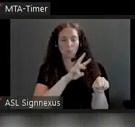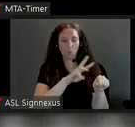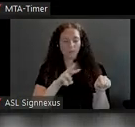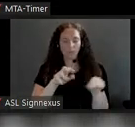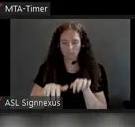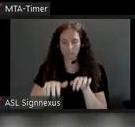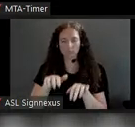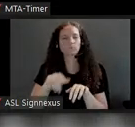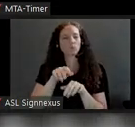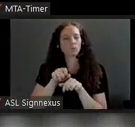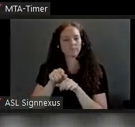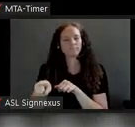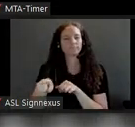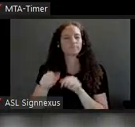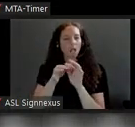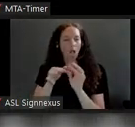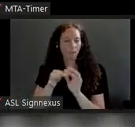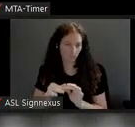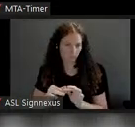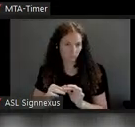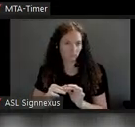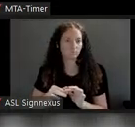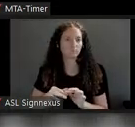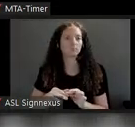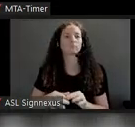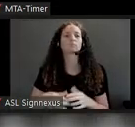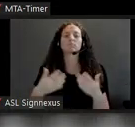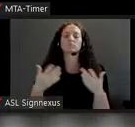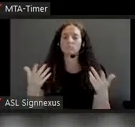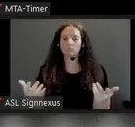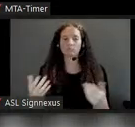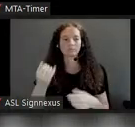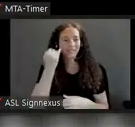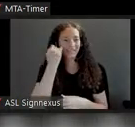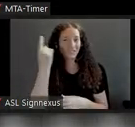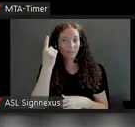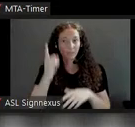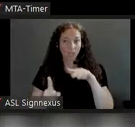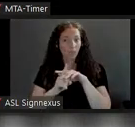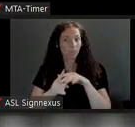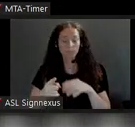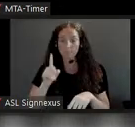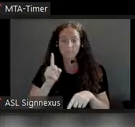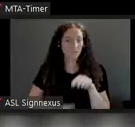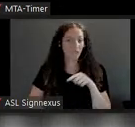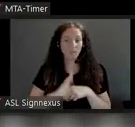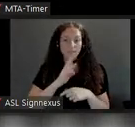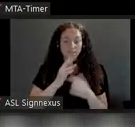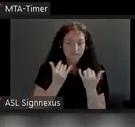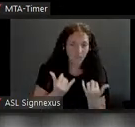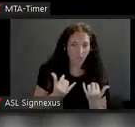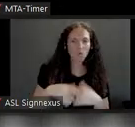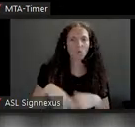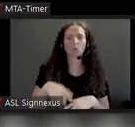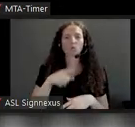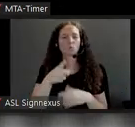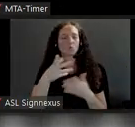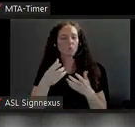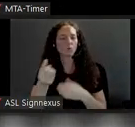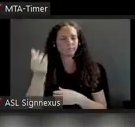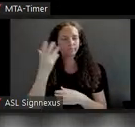the, in addition to speaking tonight, or you see something that you want to bring to our attention, or you want to share something, this link right